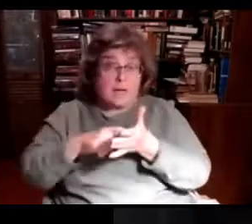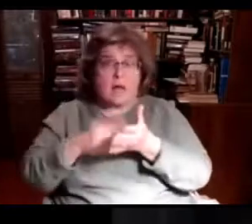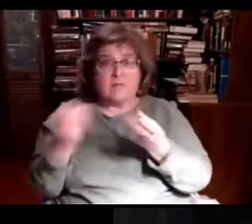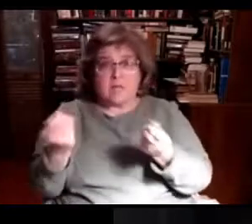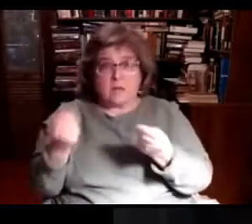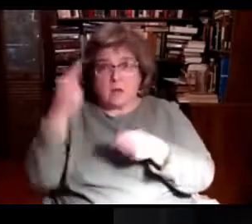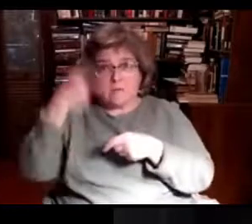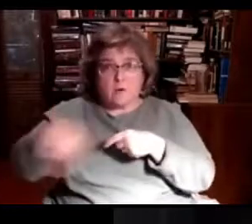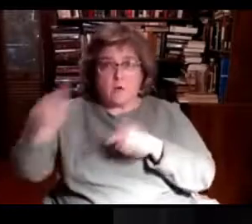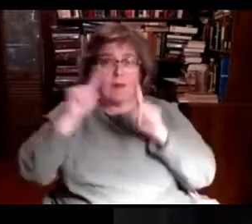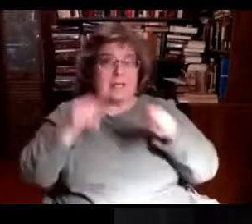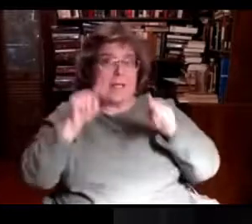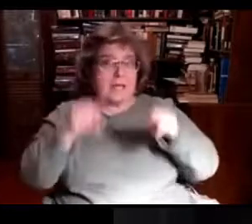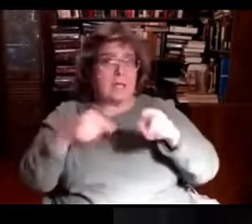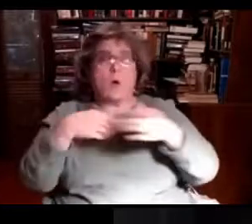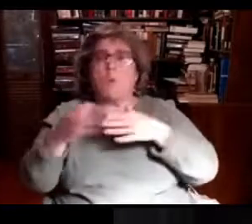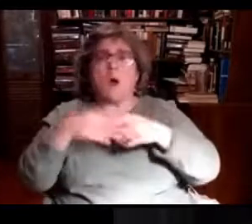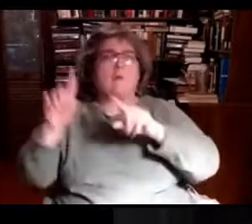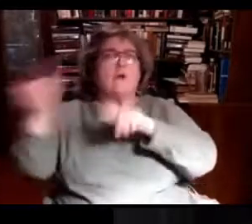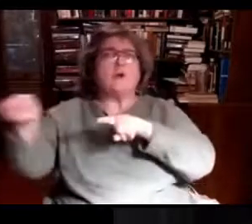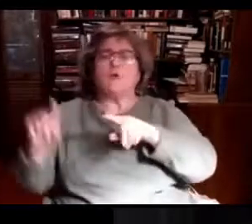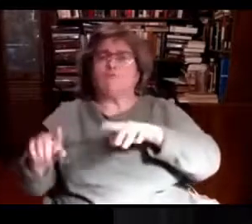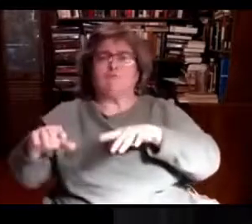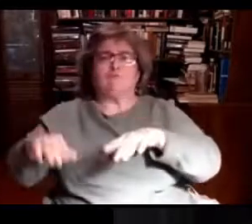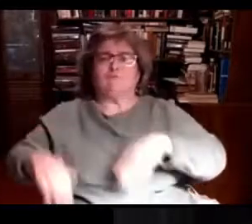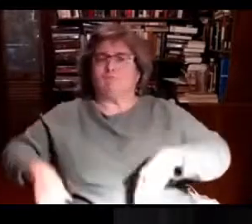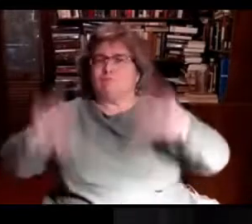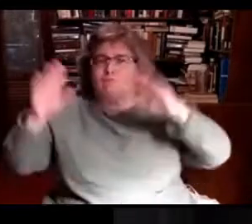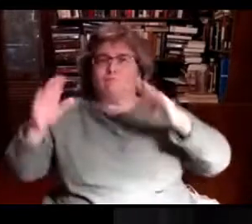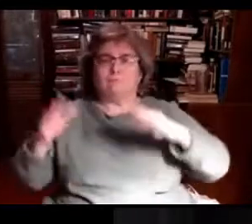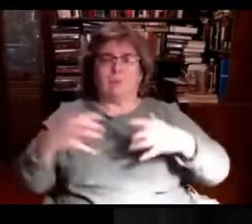stream from is Seneca land protected by the Treaty of Canandaigua. Part of reading this recognition of treaty, part